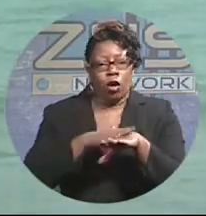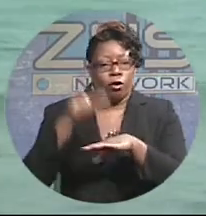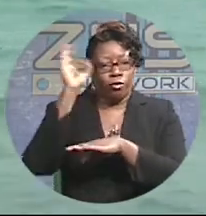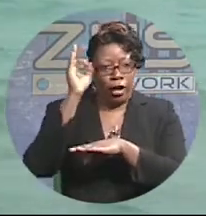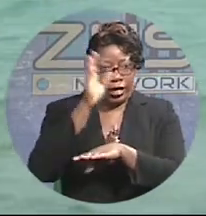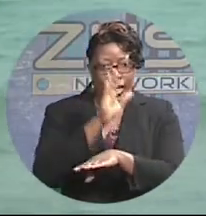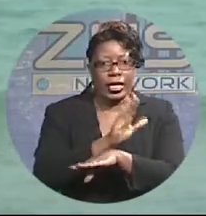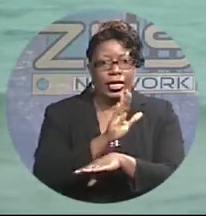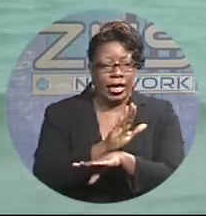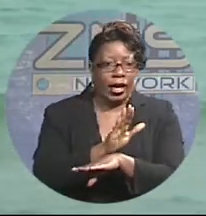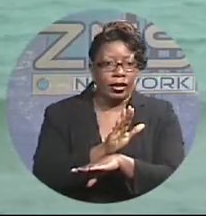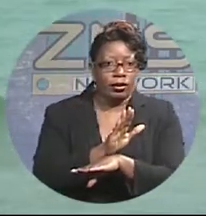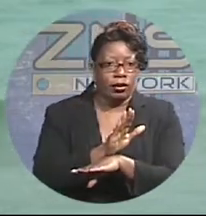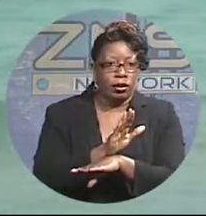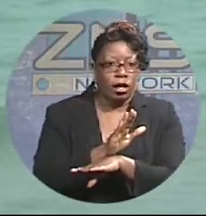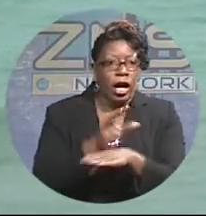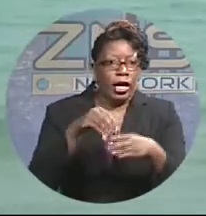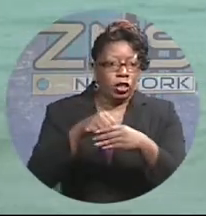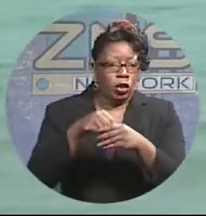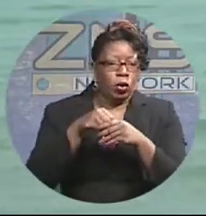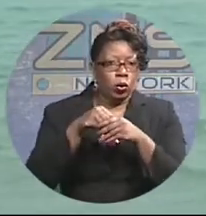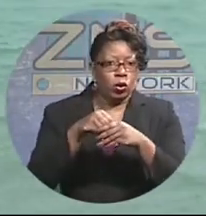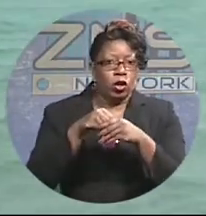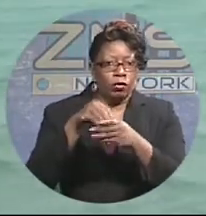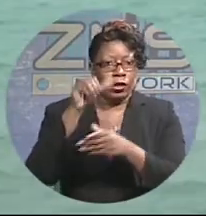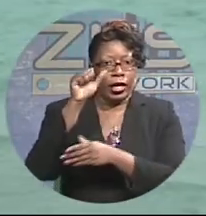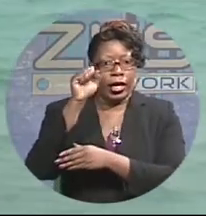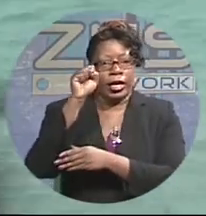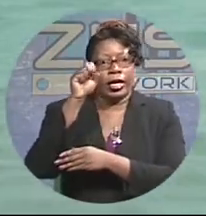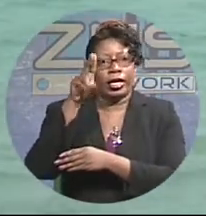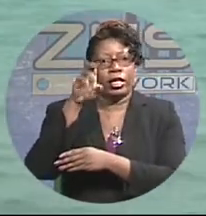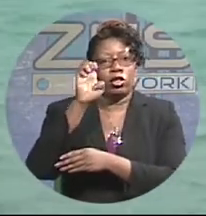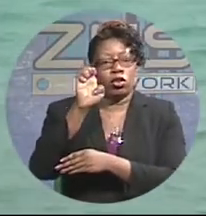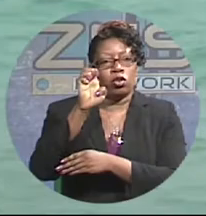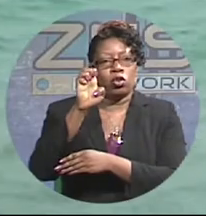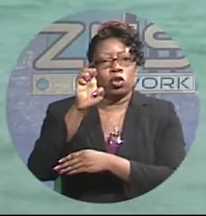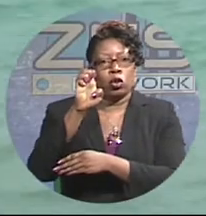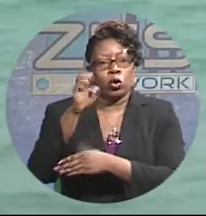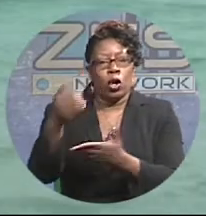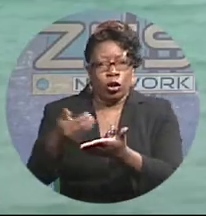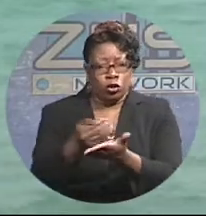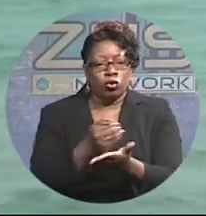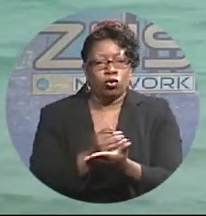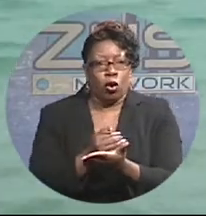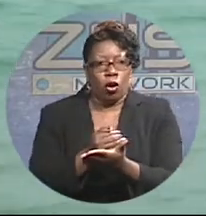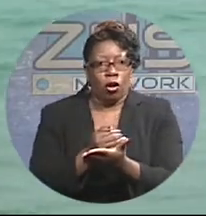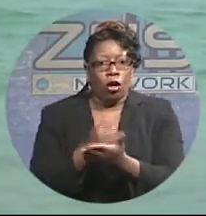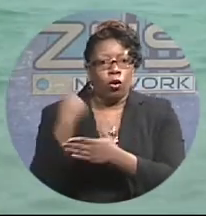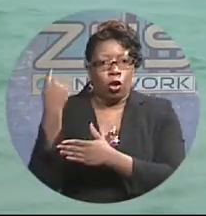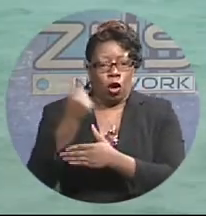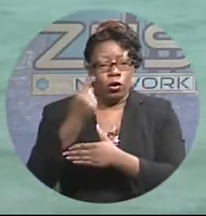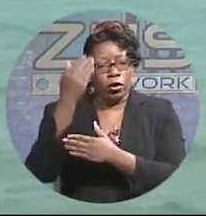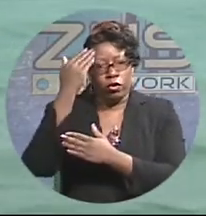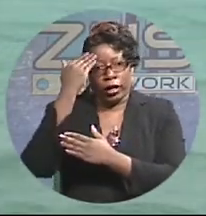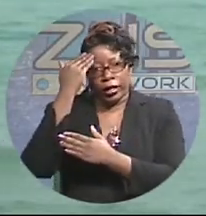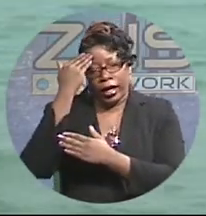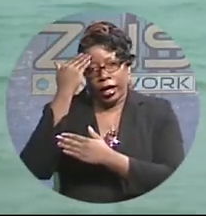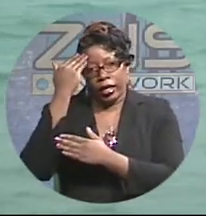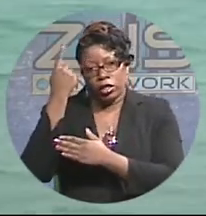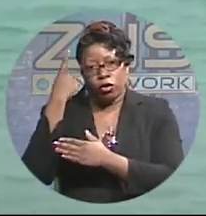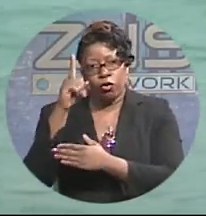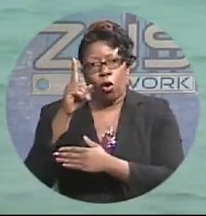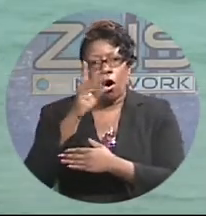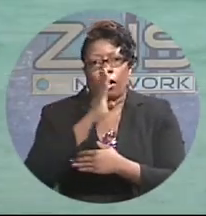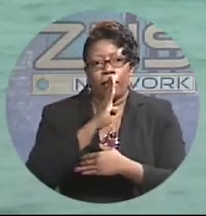Regatta consultant and owner of the ASU Drua WG Thunderbird, the Reverend Dr. Philip McPhee, will also be recognized, mostly